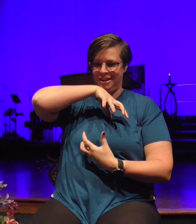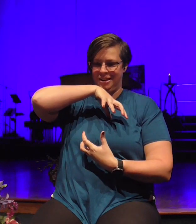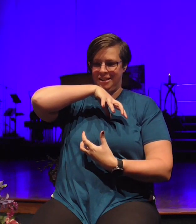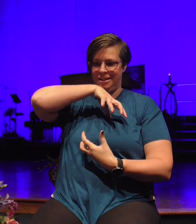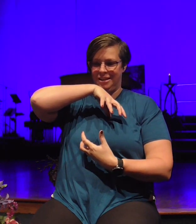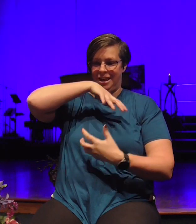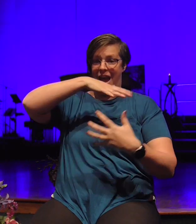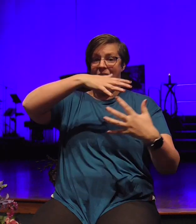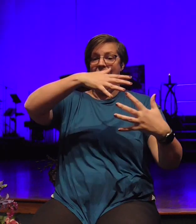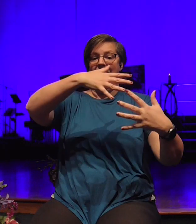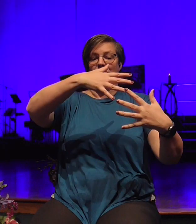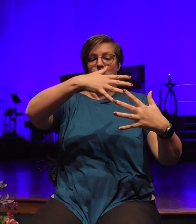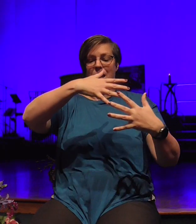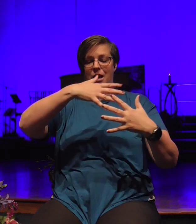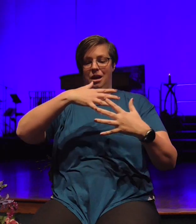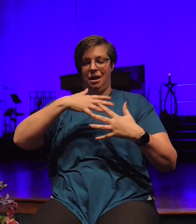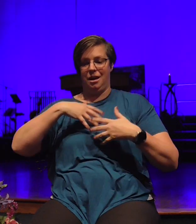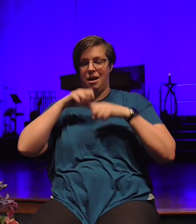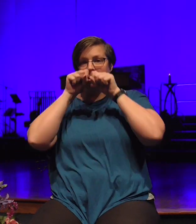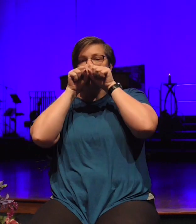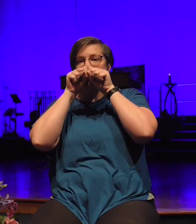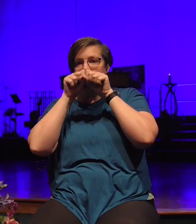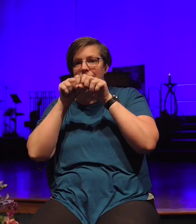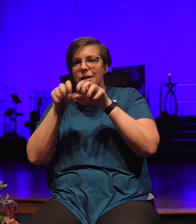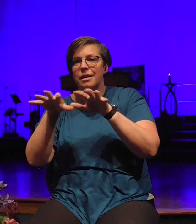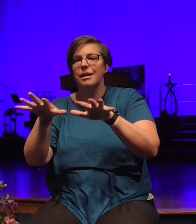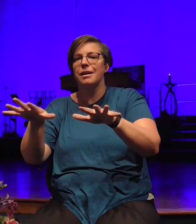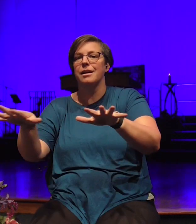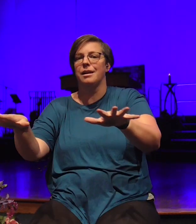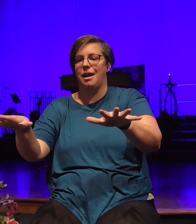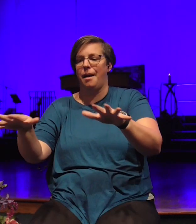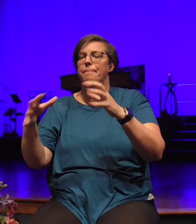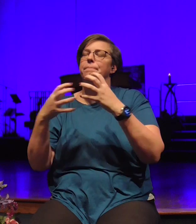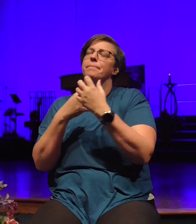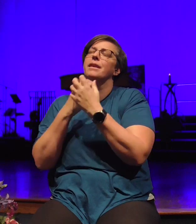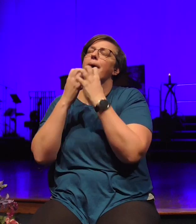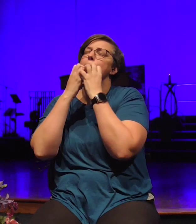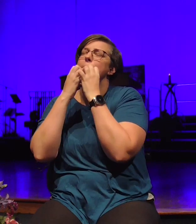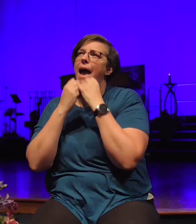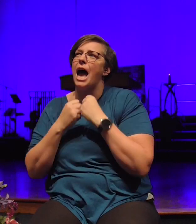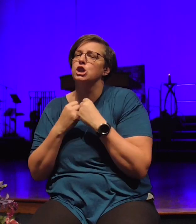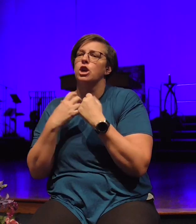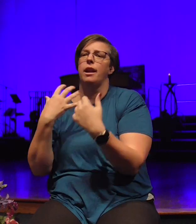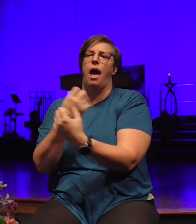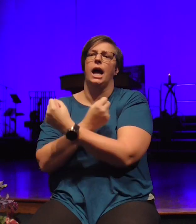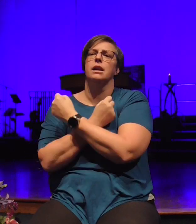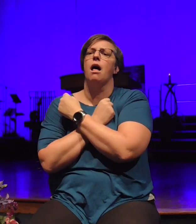And as we breathe it back out to those people, we breathe out compassion and love.